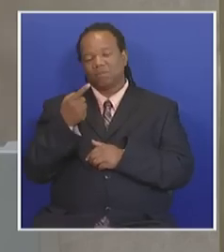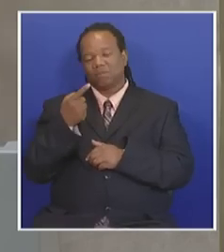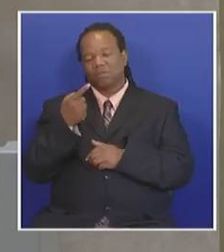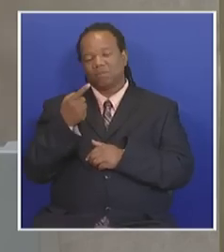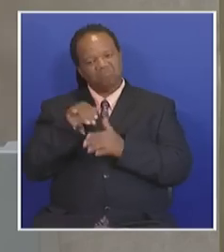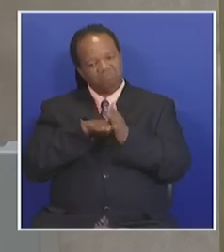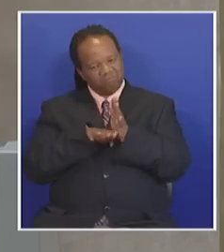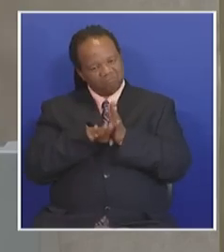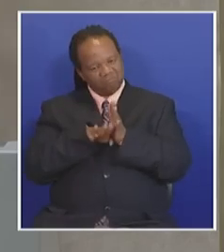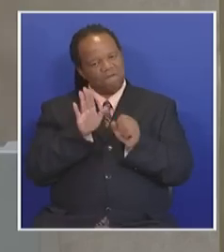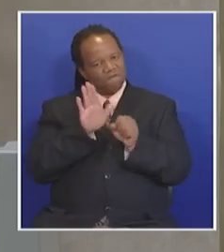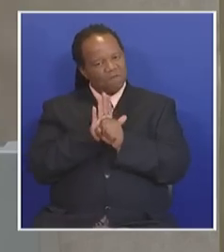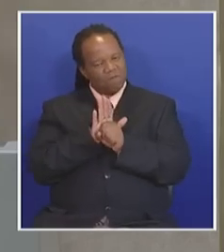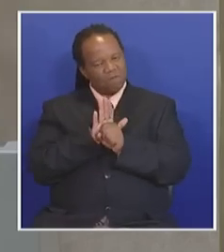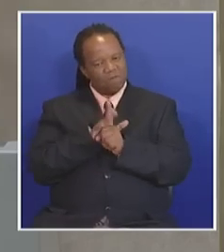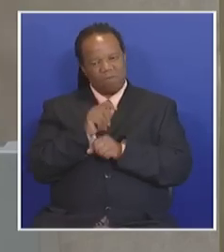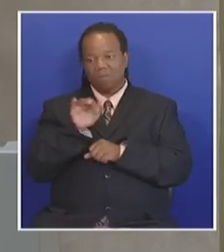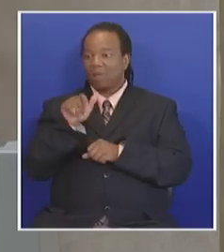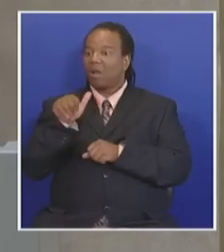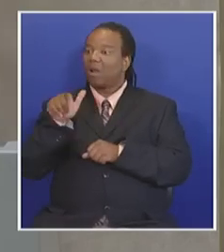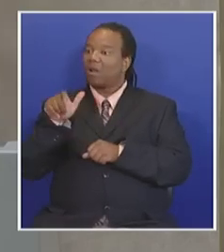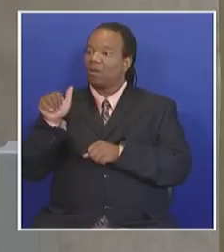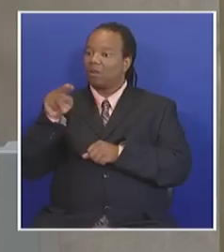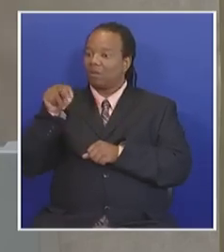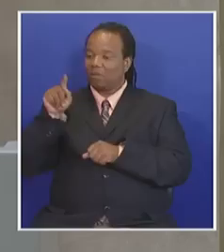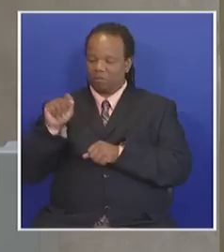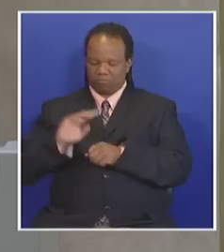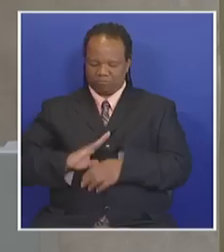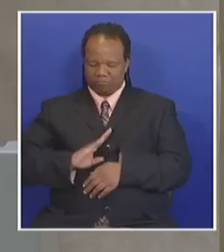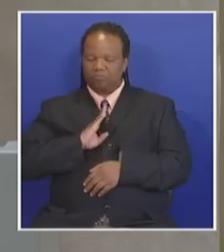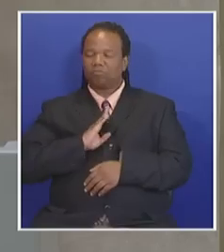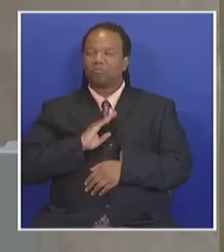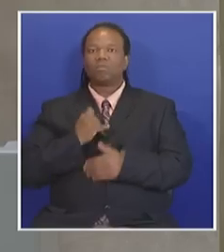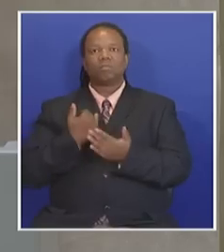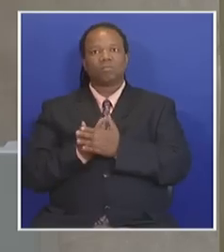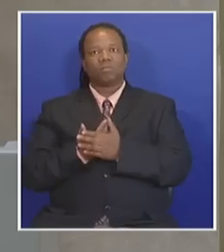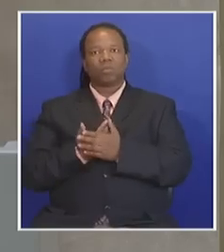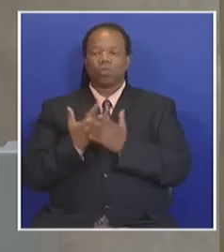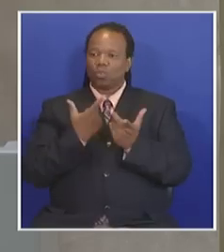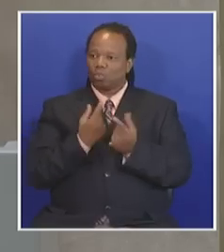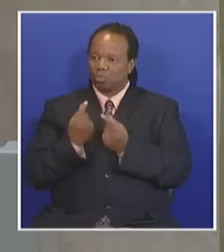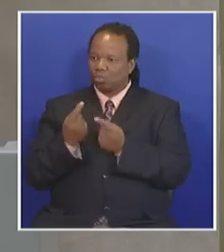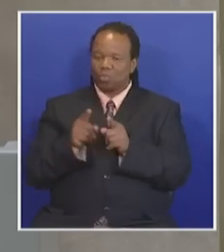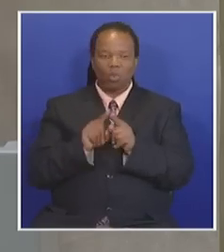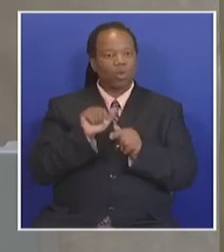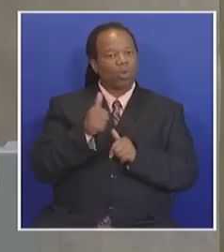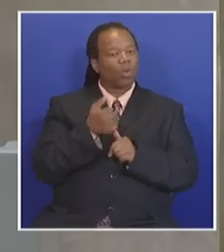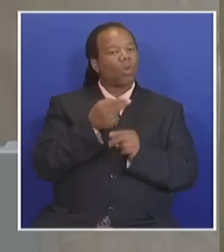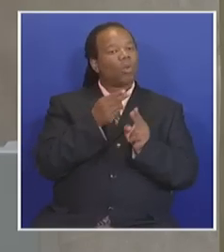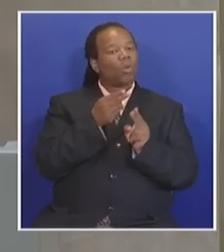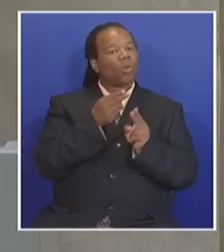South African people, because against all odds, ordinary people are doing extraordinary things.